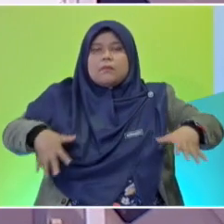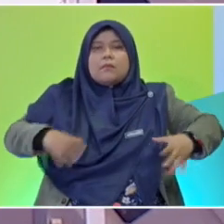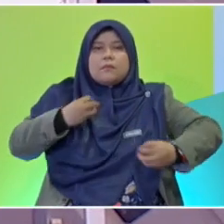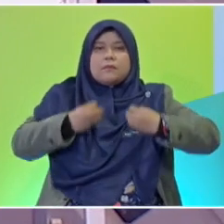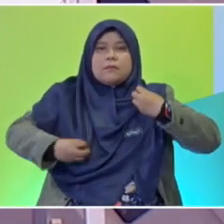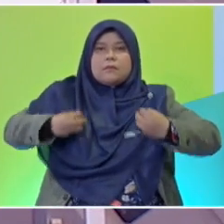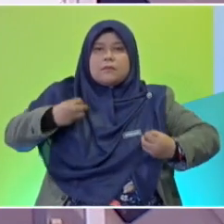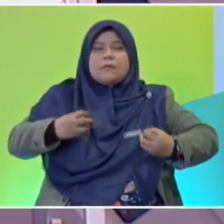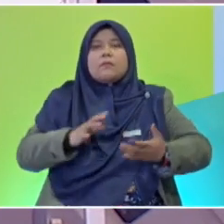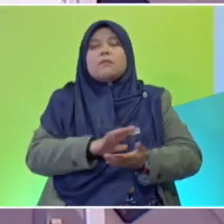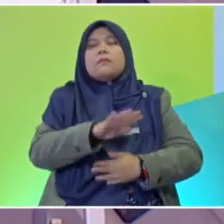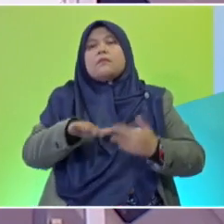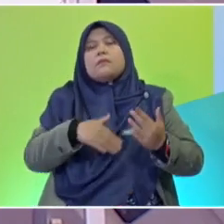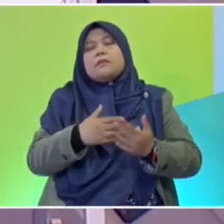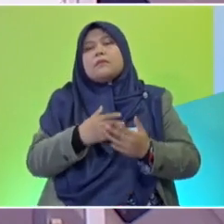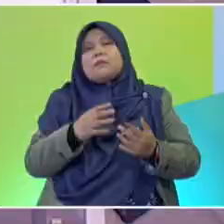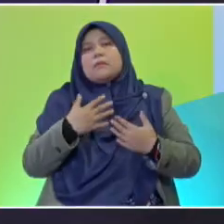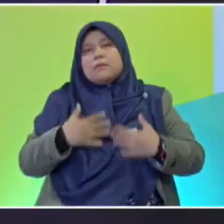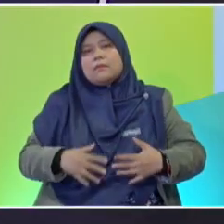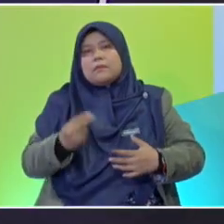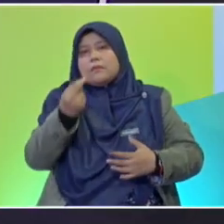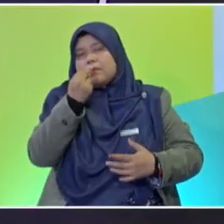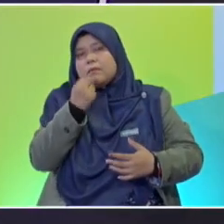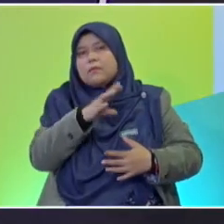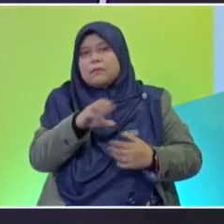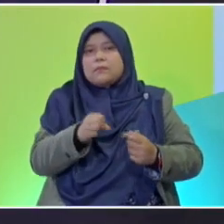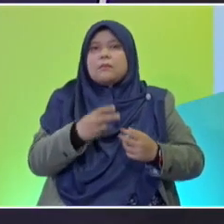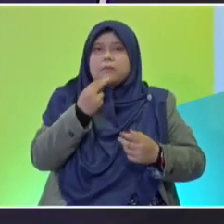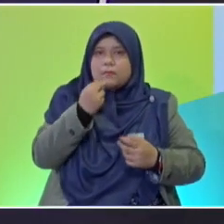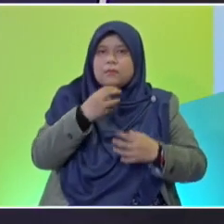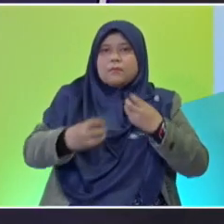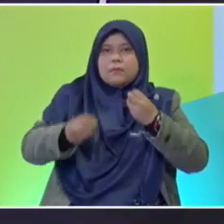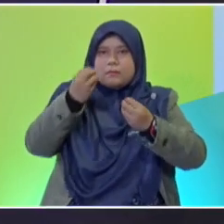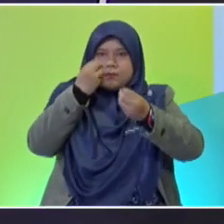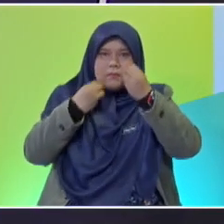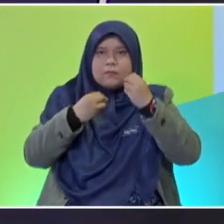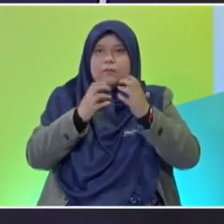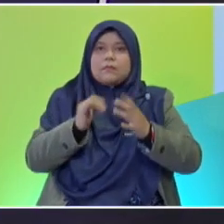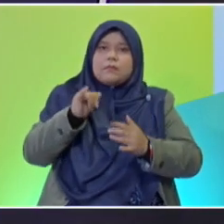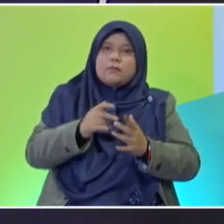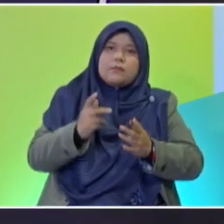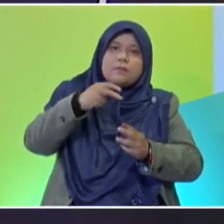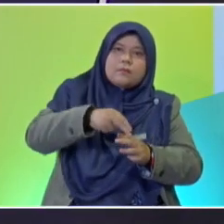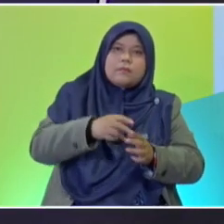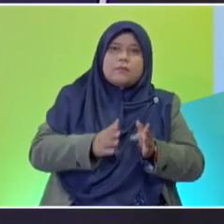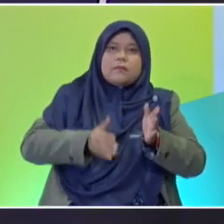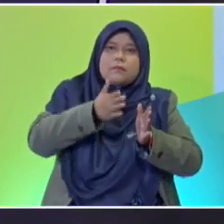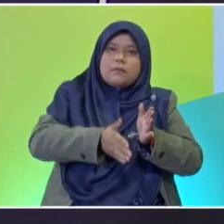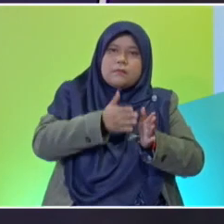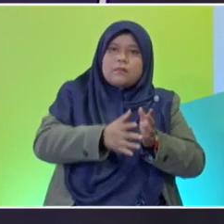needs oxygen and also nutrients. Okay. So the oxygen and nutrients are like the passengers, Uh-huh. and blood is the train.